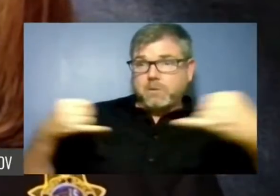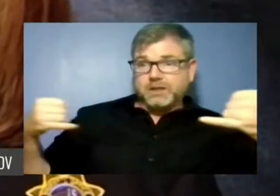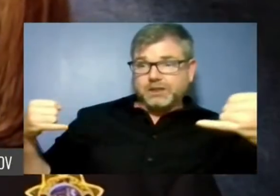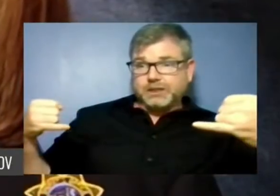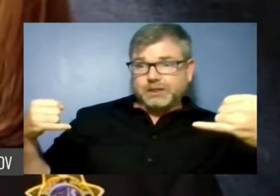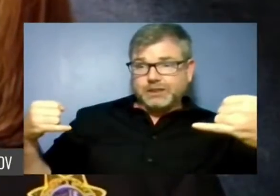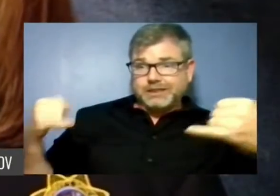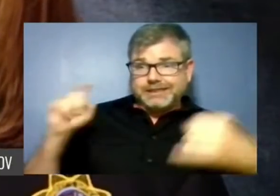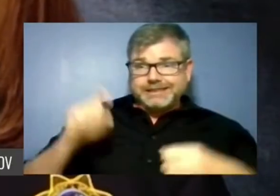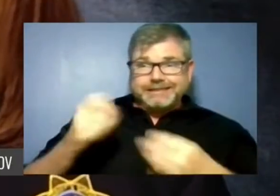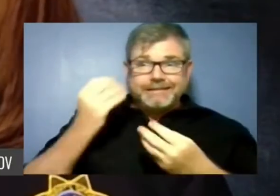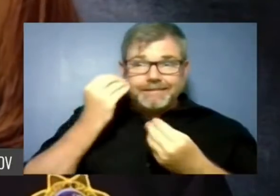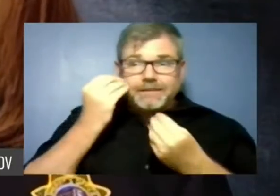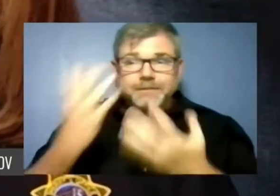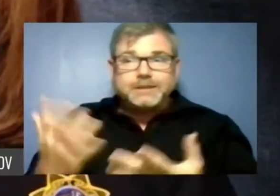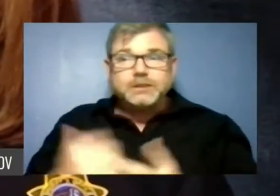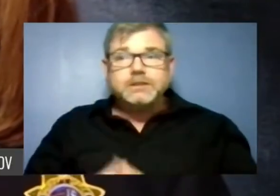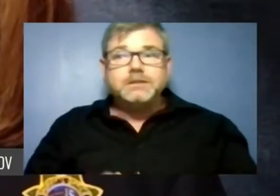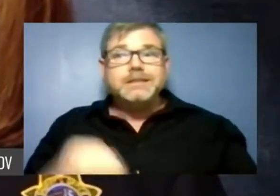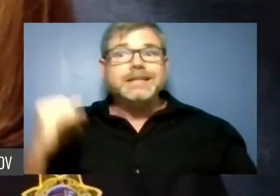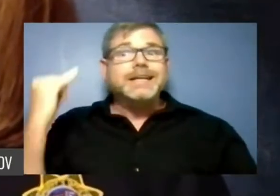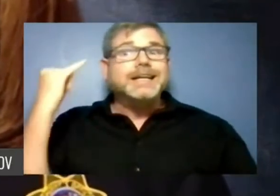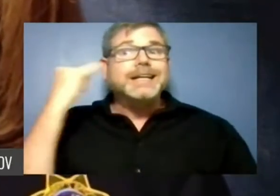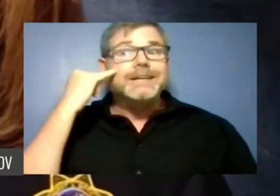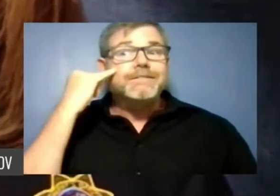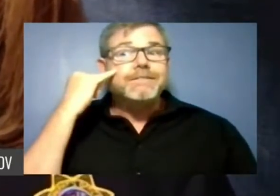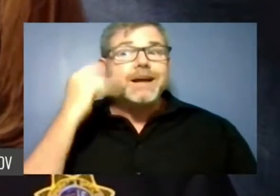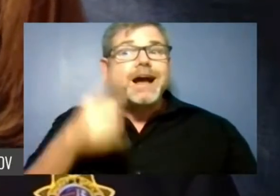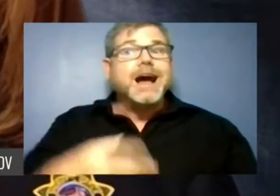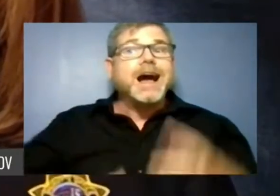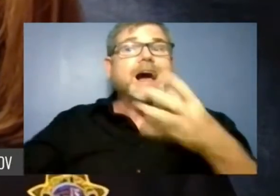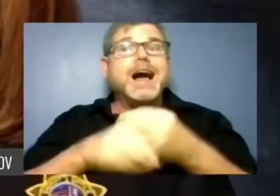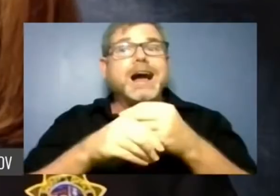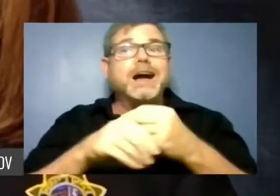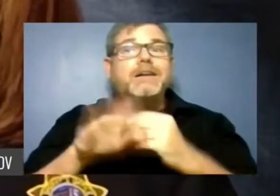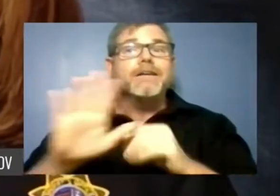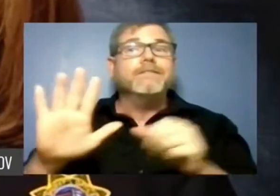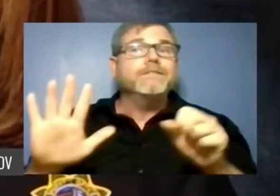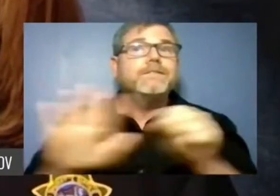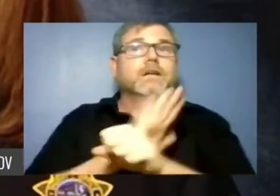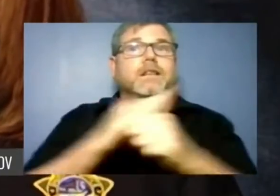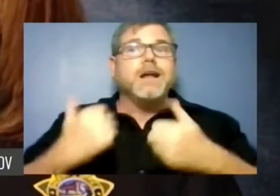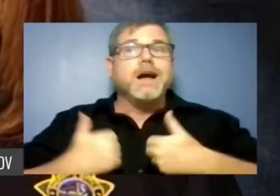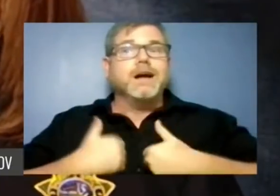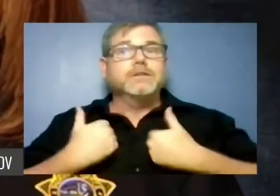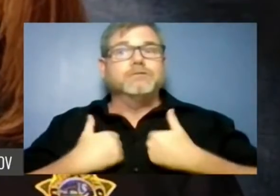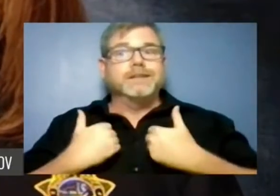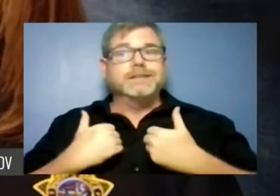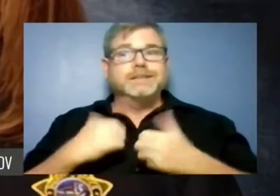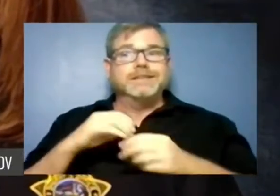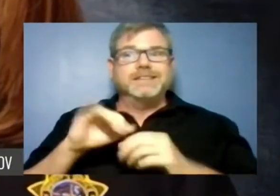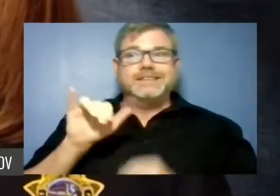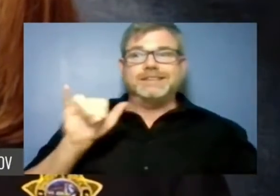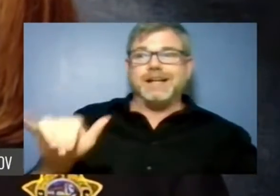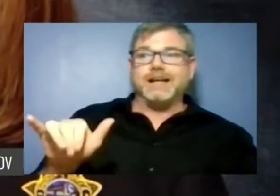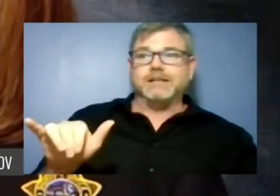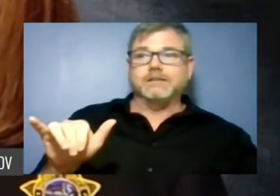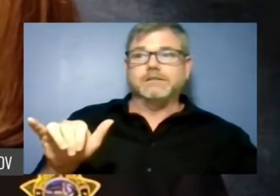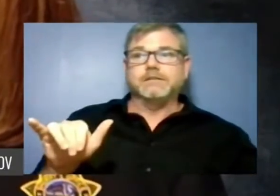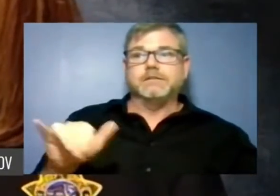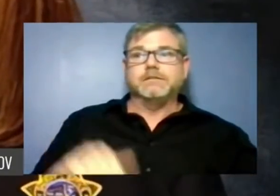you type in your entire address, including the zip code, and that seems to fix that problem. So, so